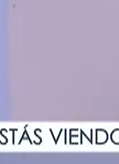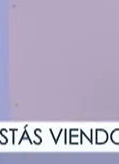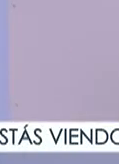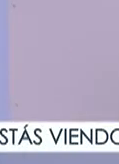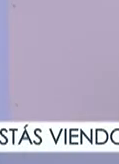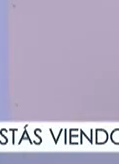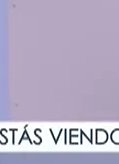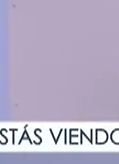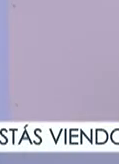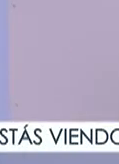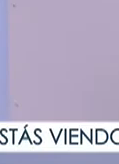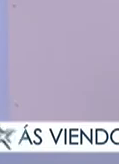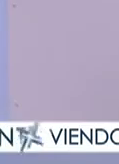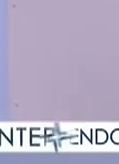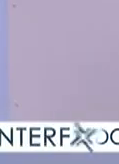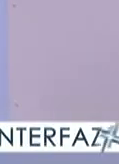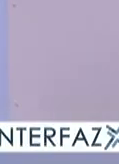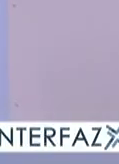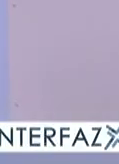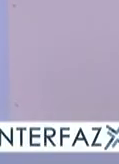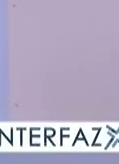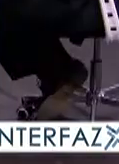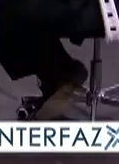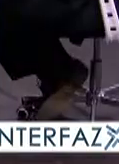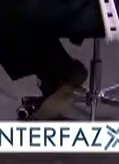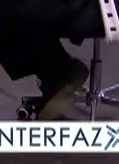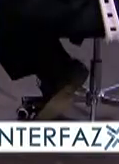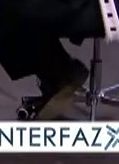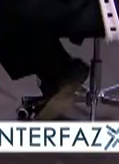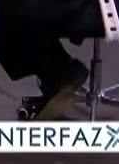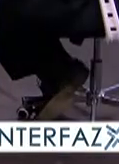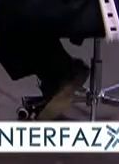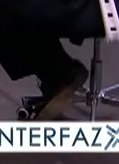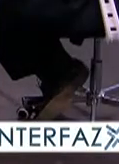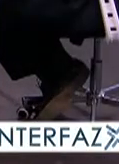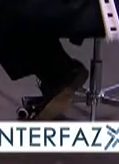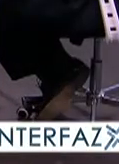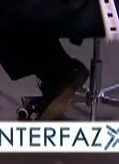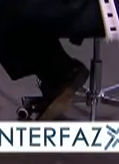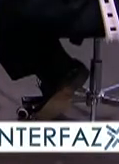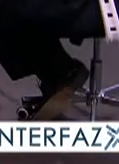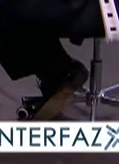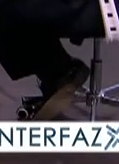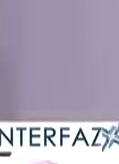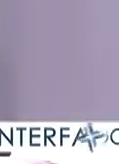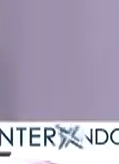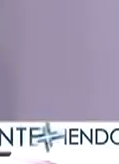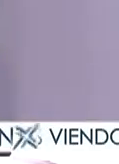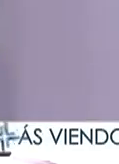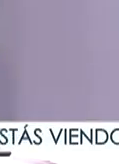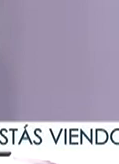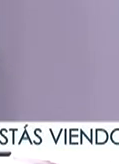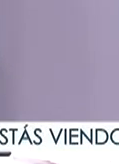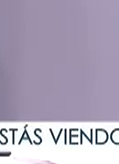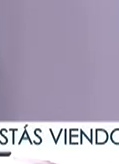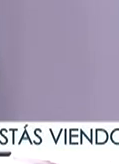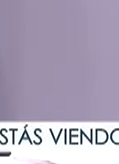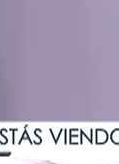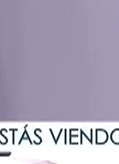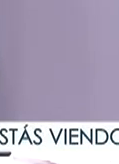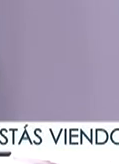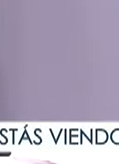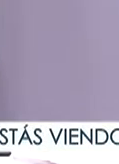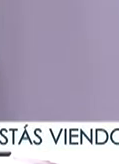become. So before I translate all of this, I just want to add a little question. Is there any way we can follow you?